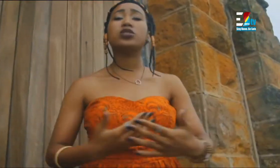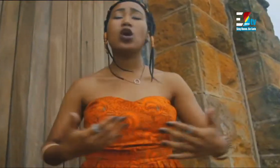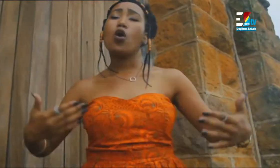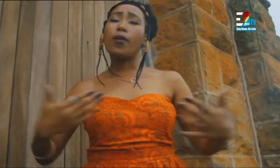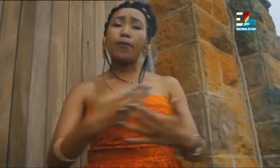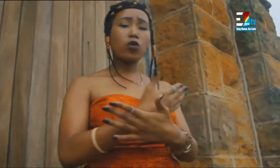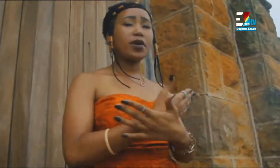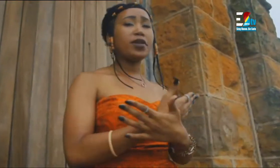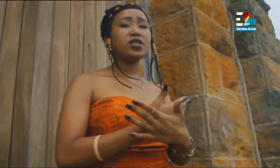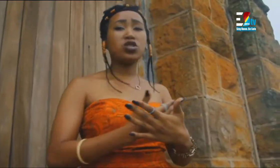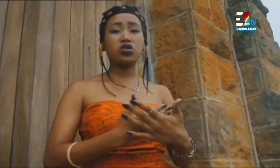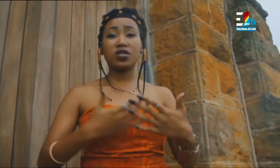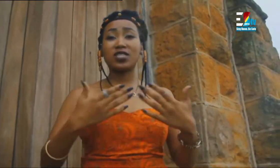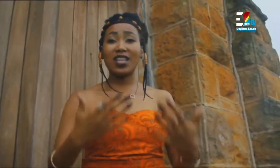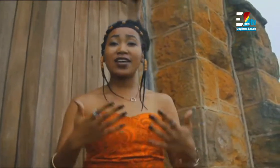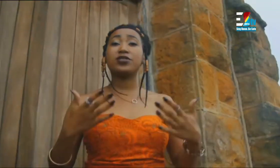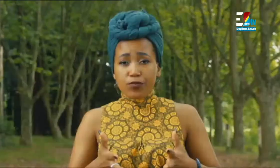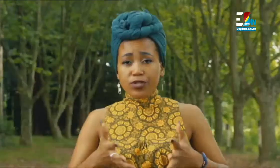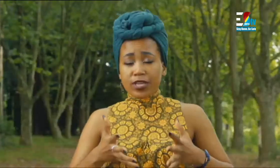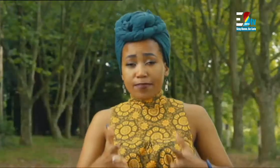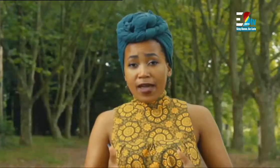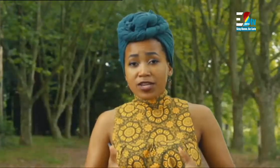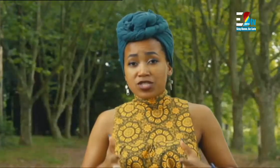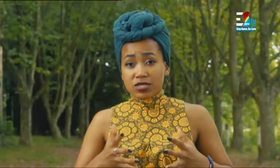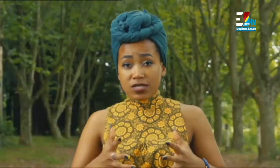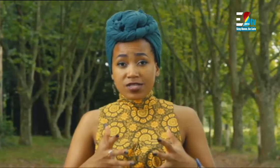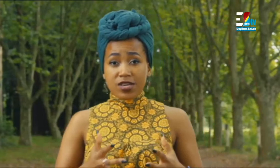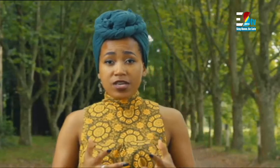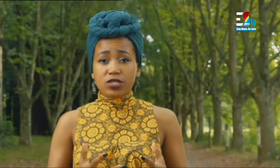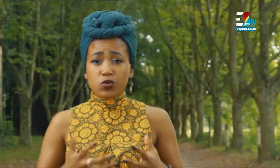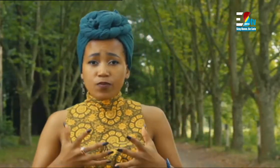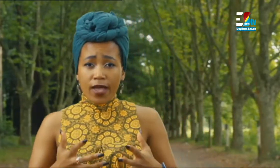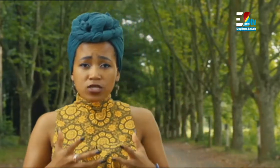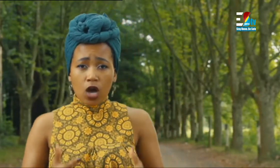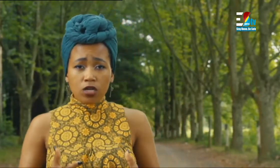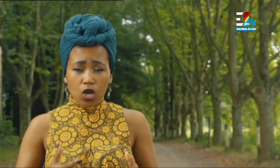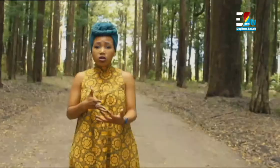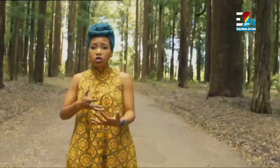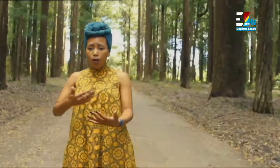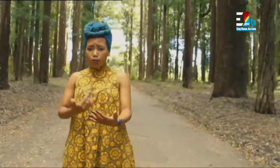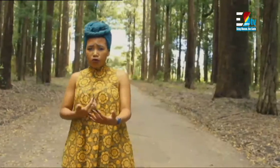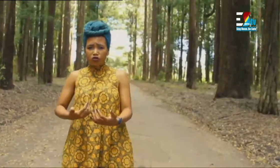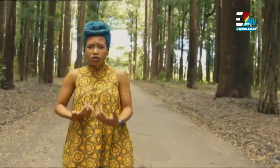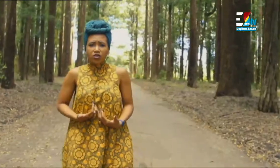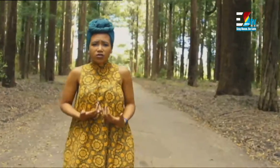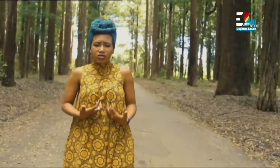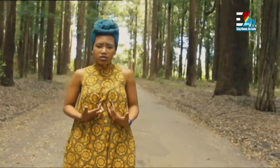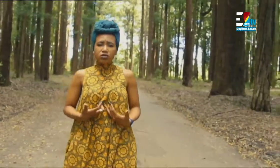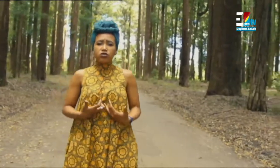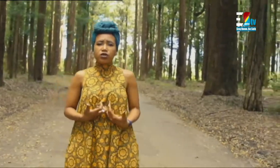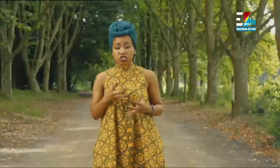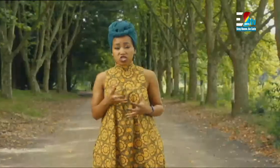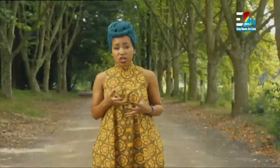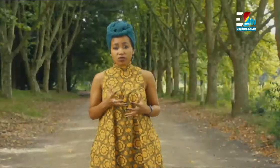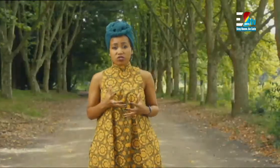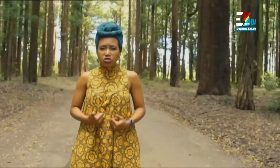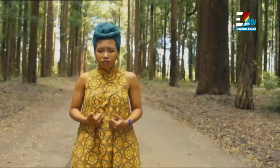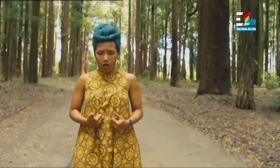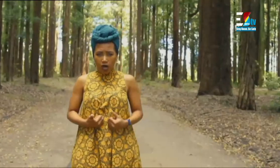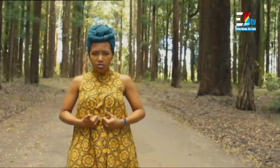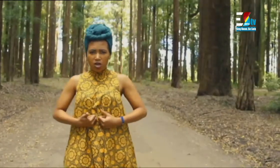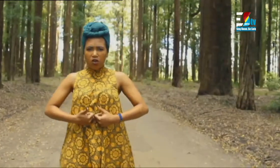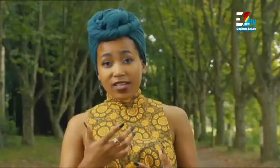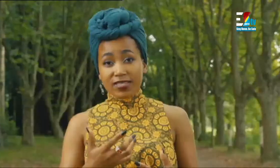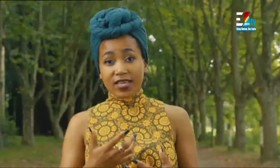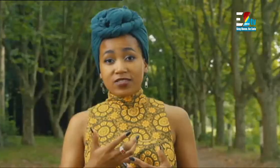of man's heart were broken into. The sly serpent had managed to slither into man's heart, boring treacherous teeth into the outer chambers